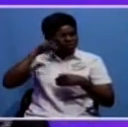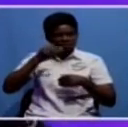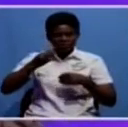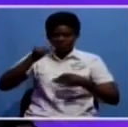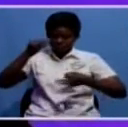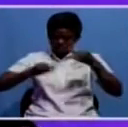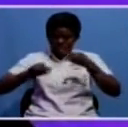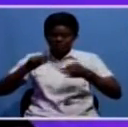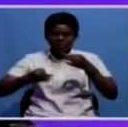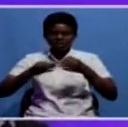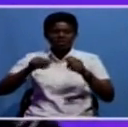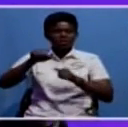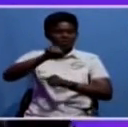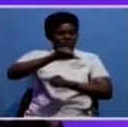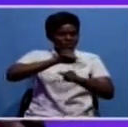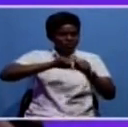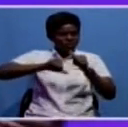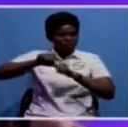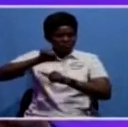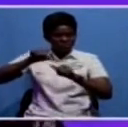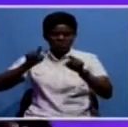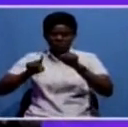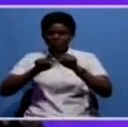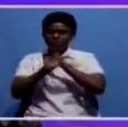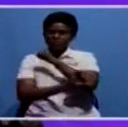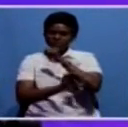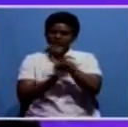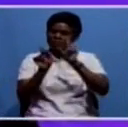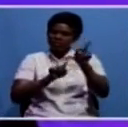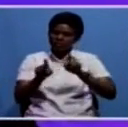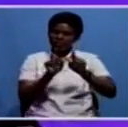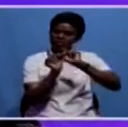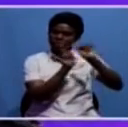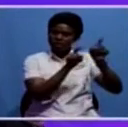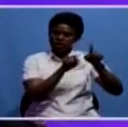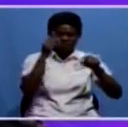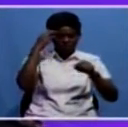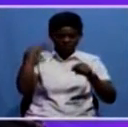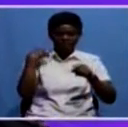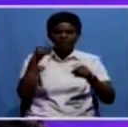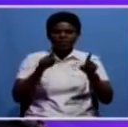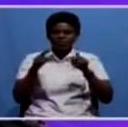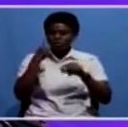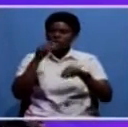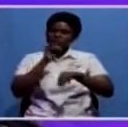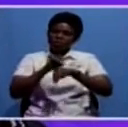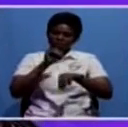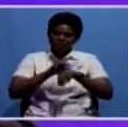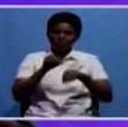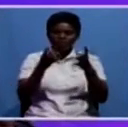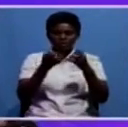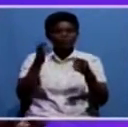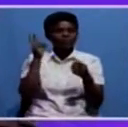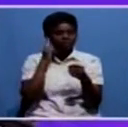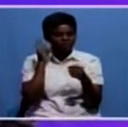went around the country. People went to his office to submit. You see, the point is that for those who have the opportunity to want to be on